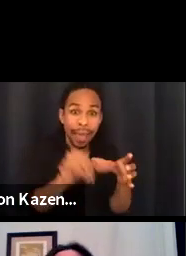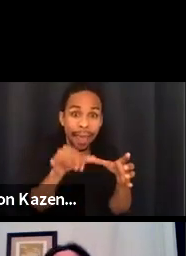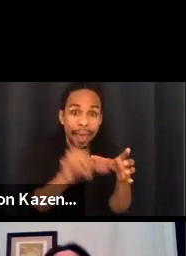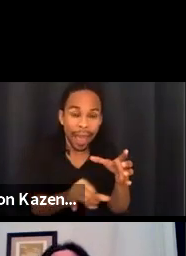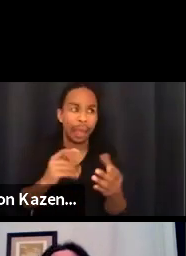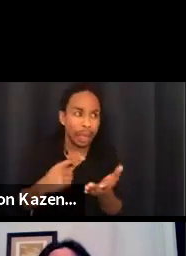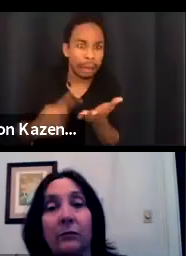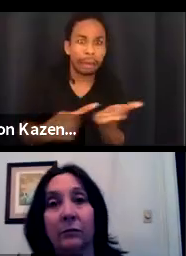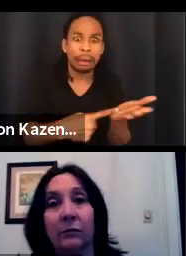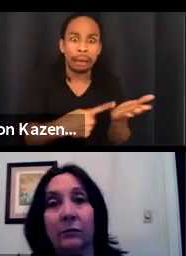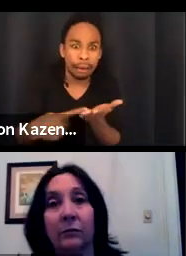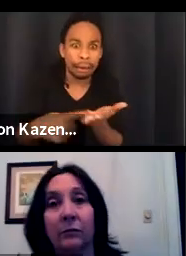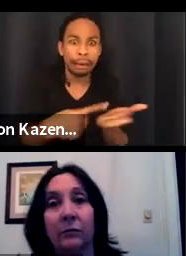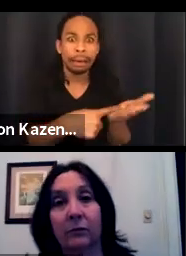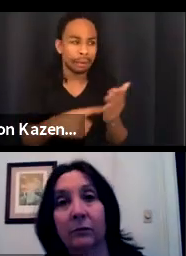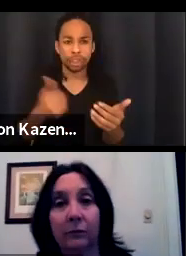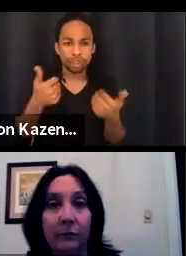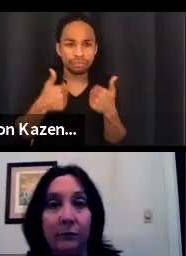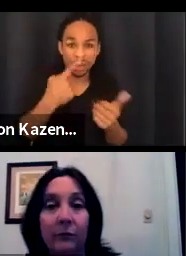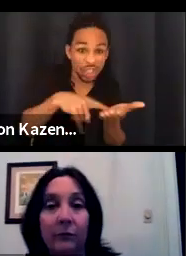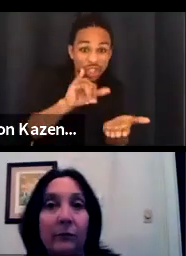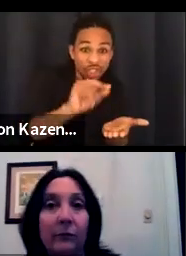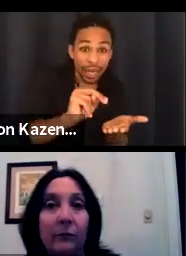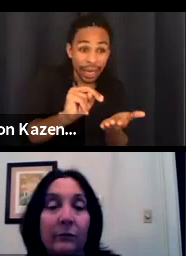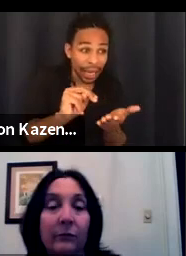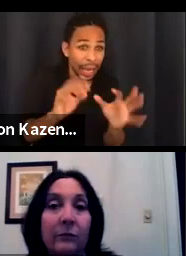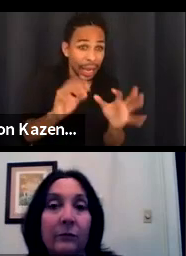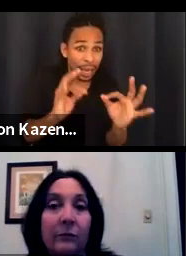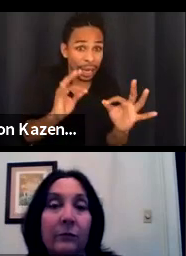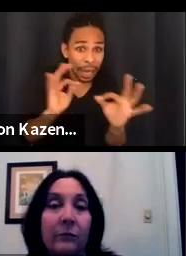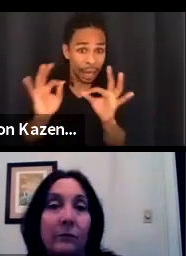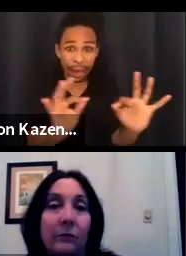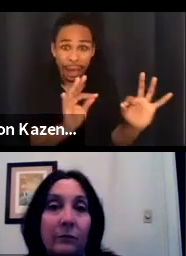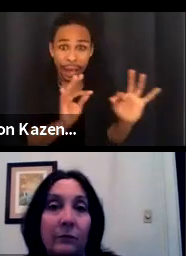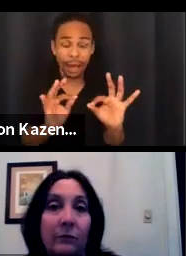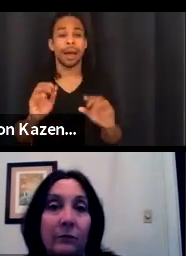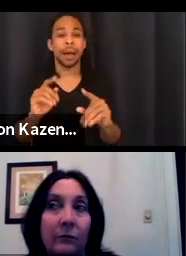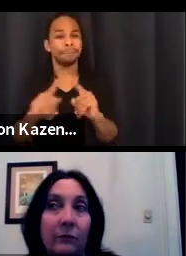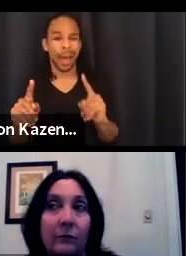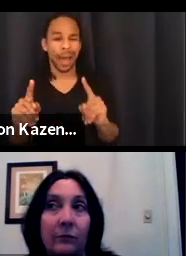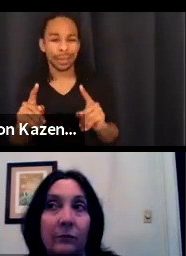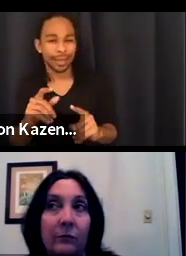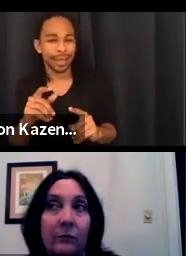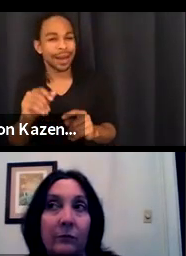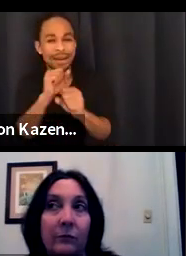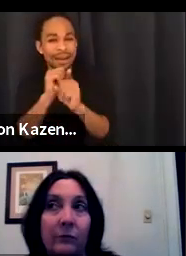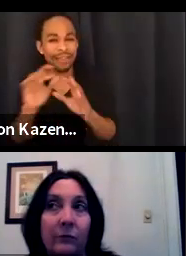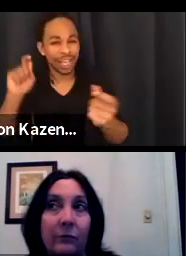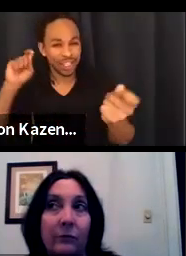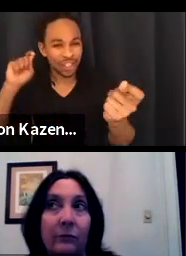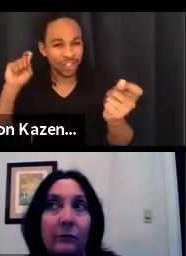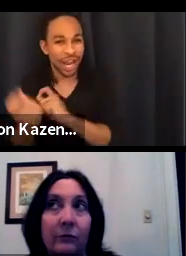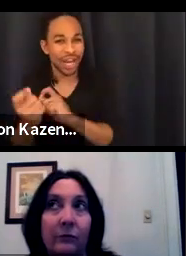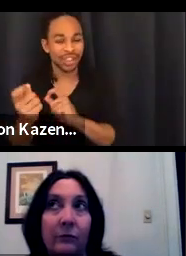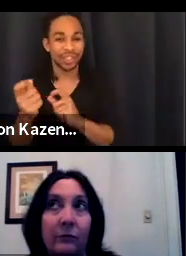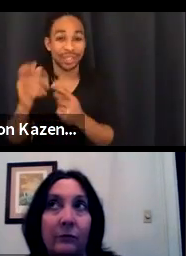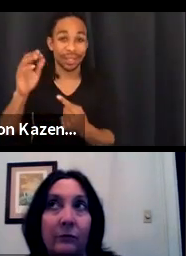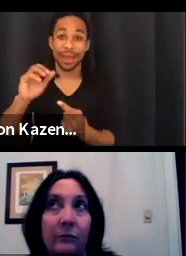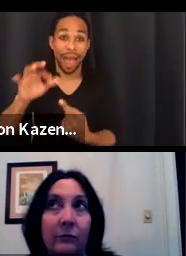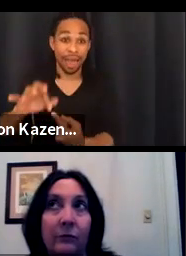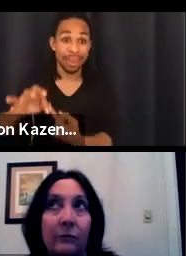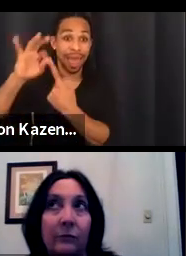ultimately doesn't result in anything. And I don't think it can come across as a mental